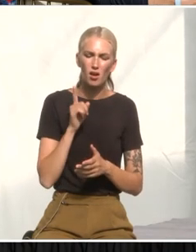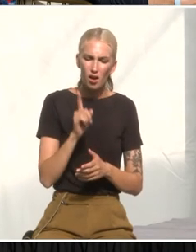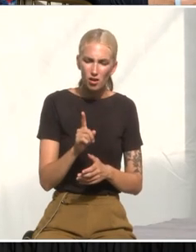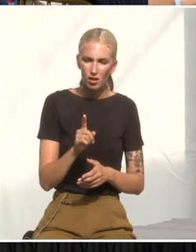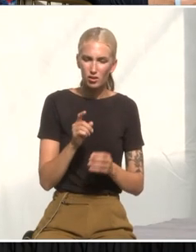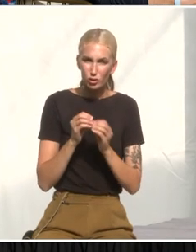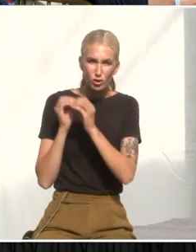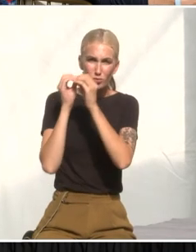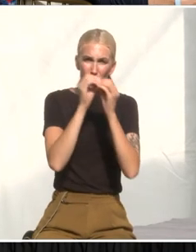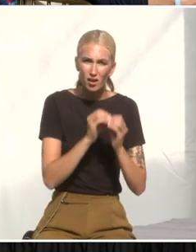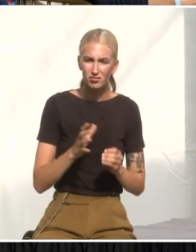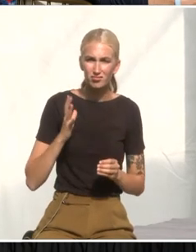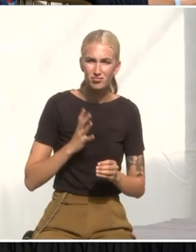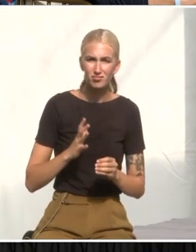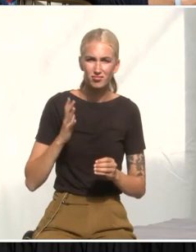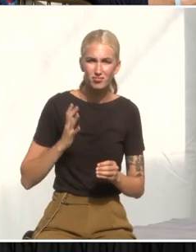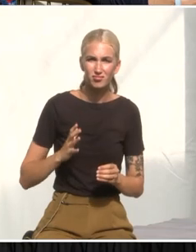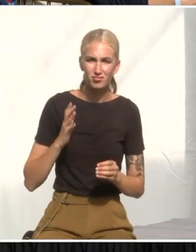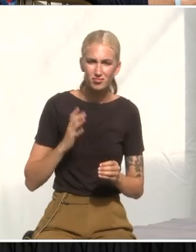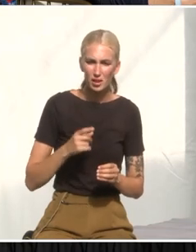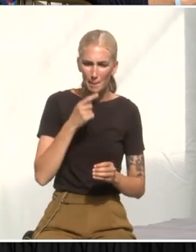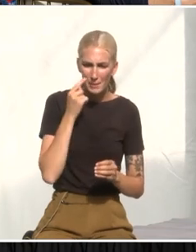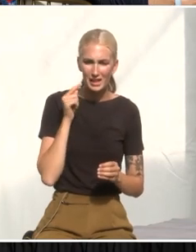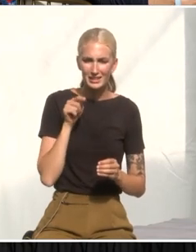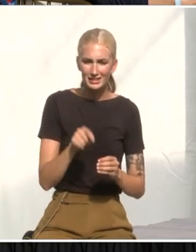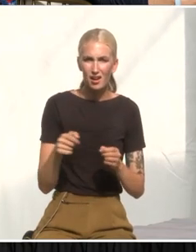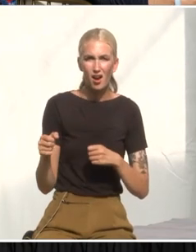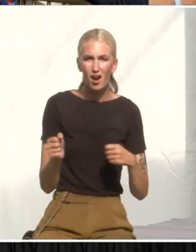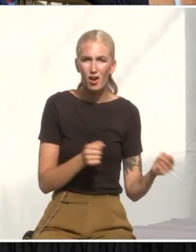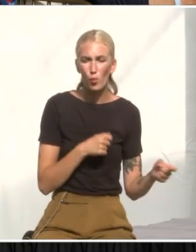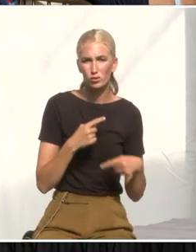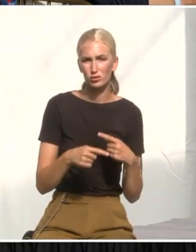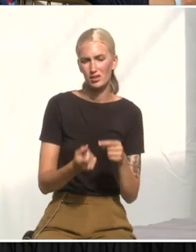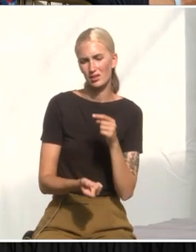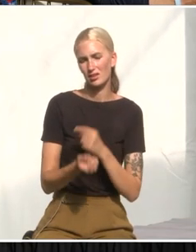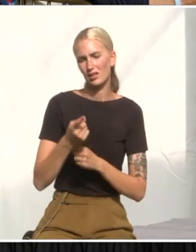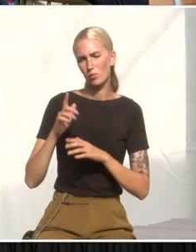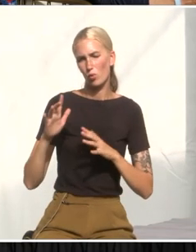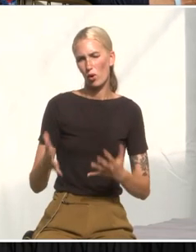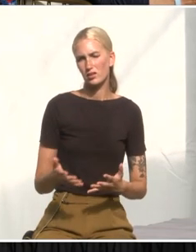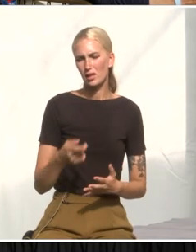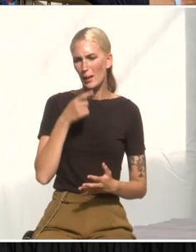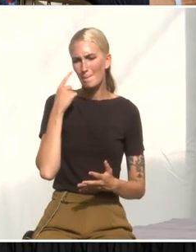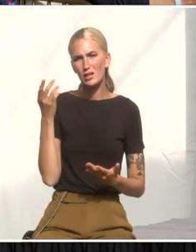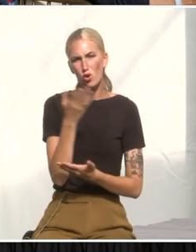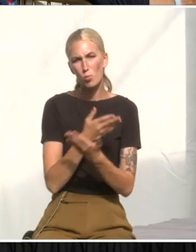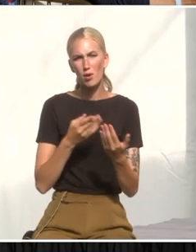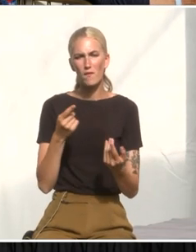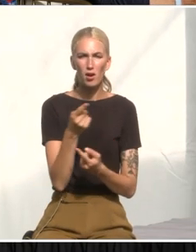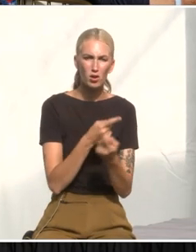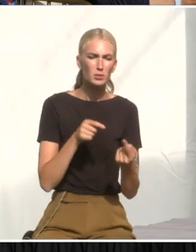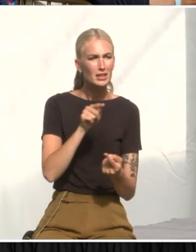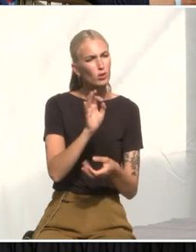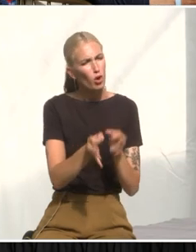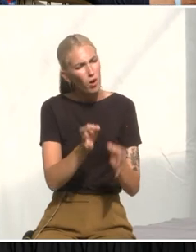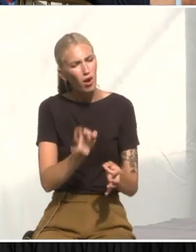years for men to get into that mode and for other men to begin saying that this is normal, this is something that you should do.